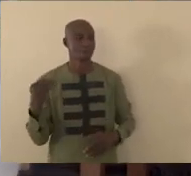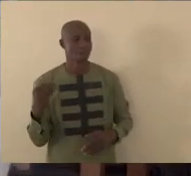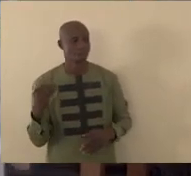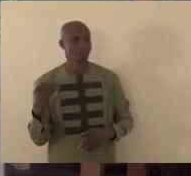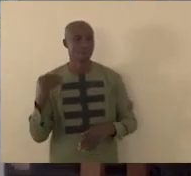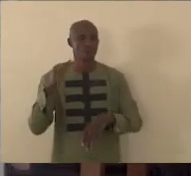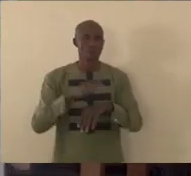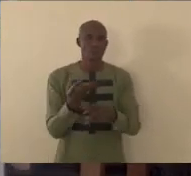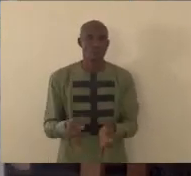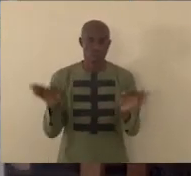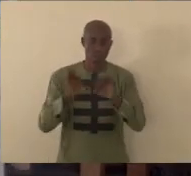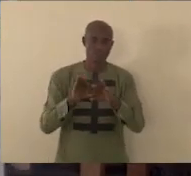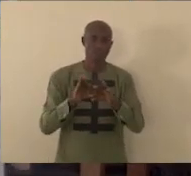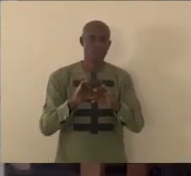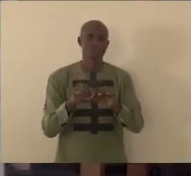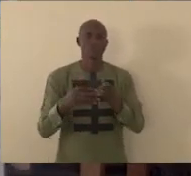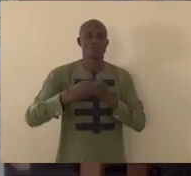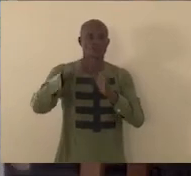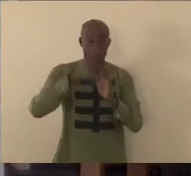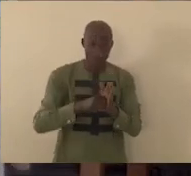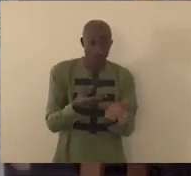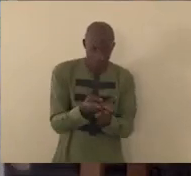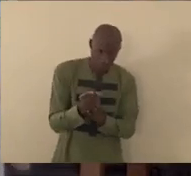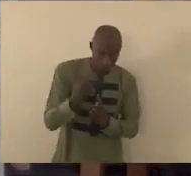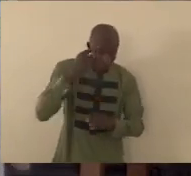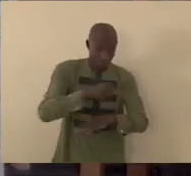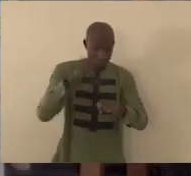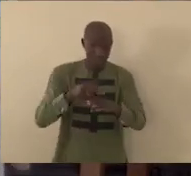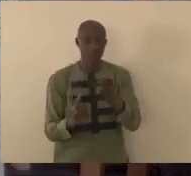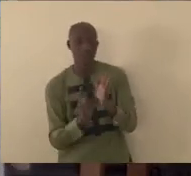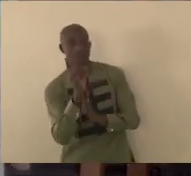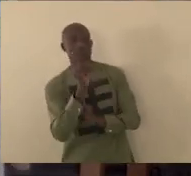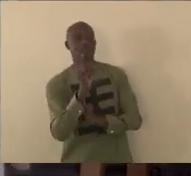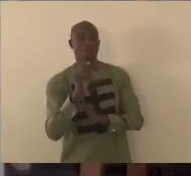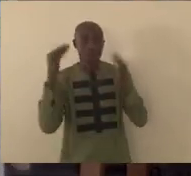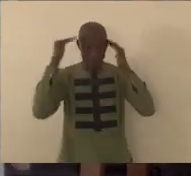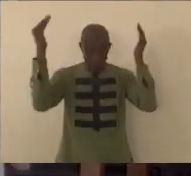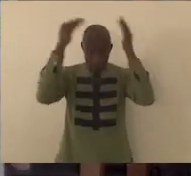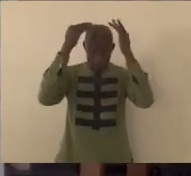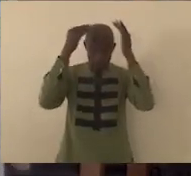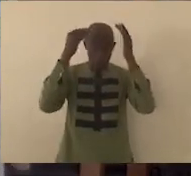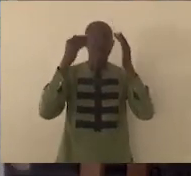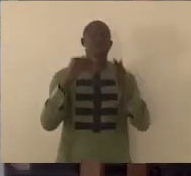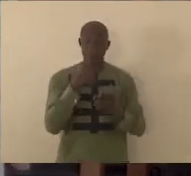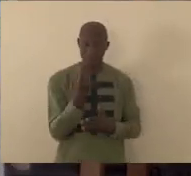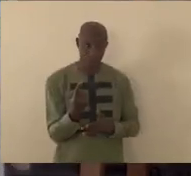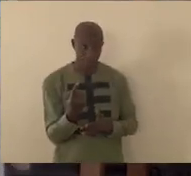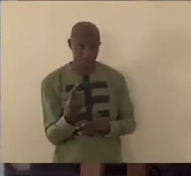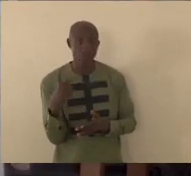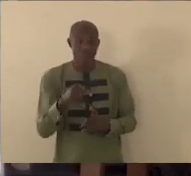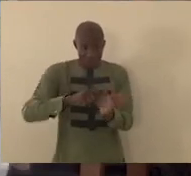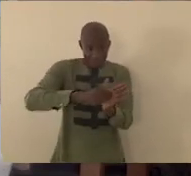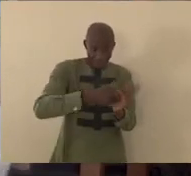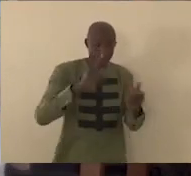And on the critical place of leadership integrity for national development, the bishops insisted that, I quote,